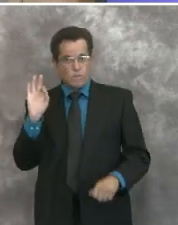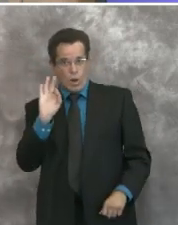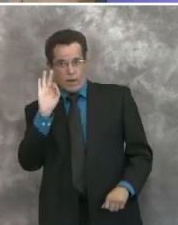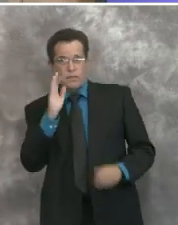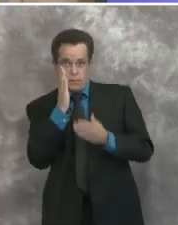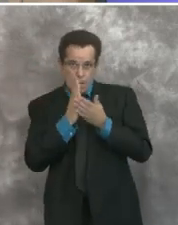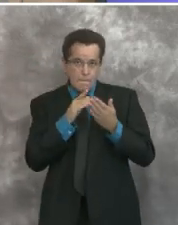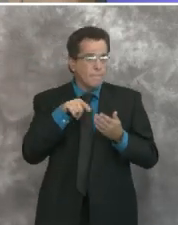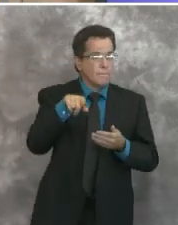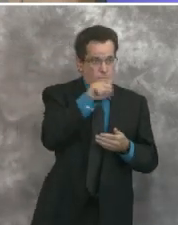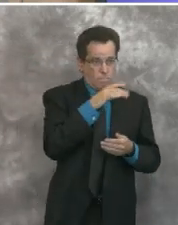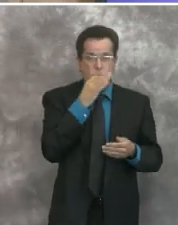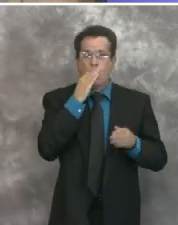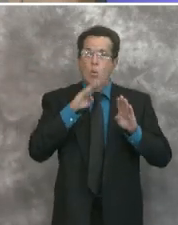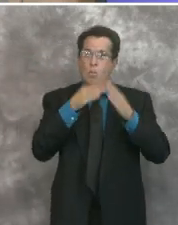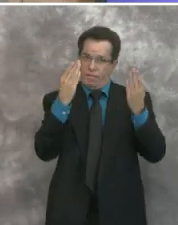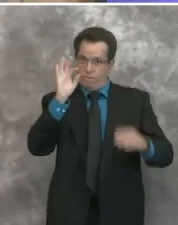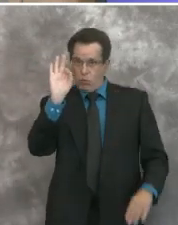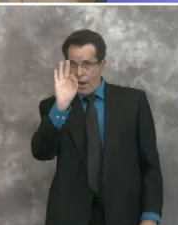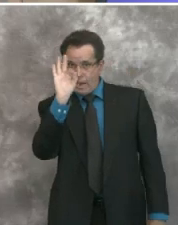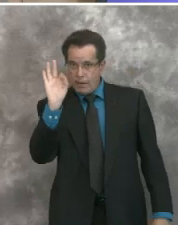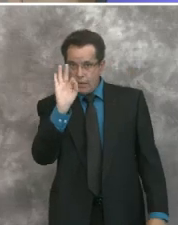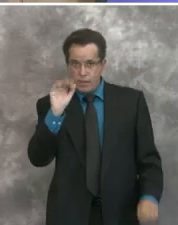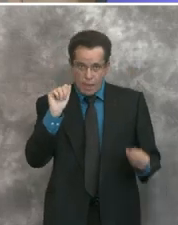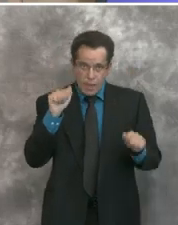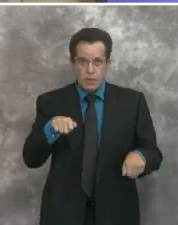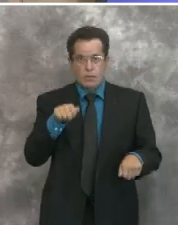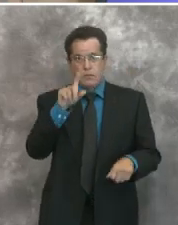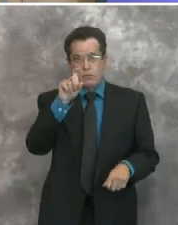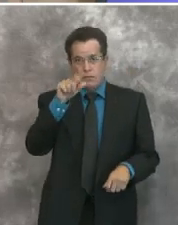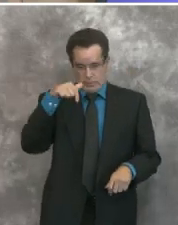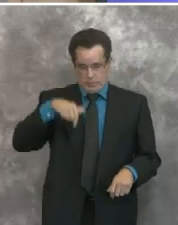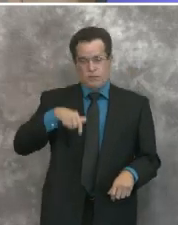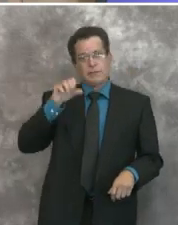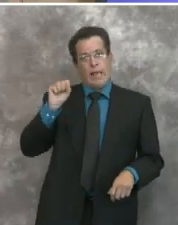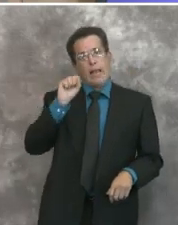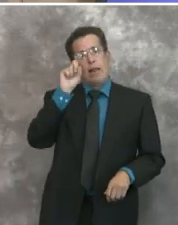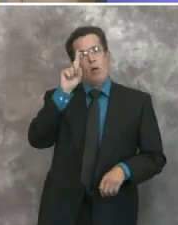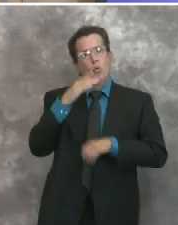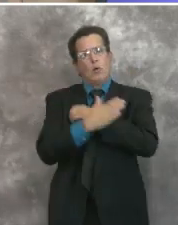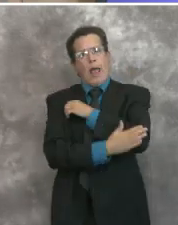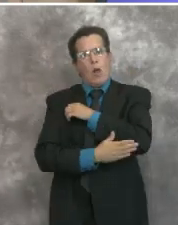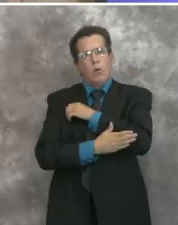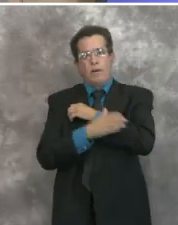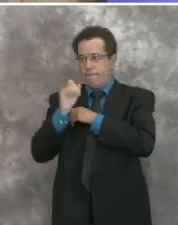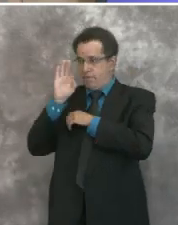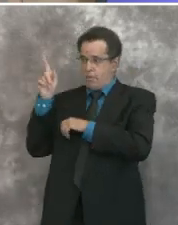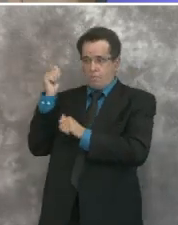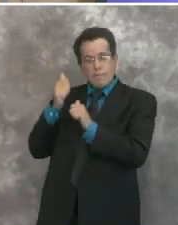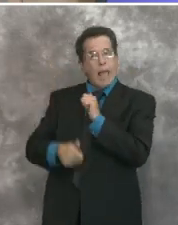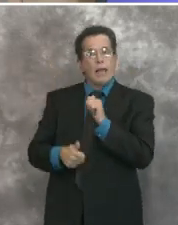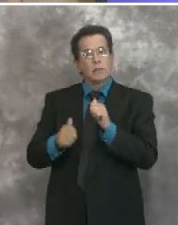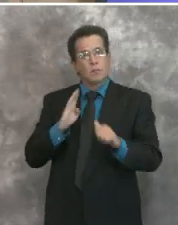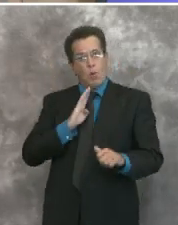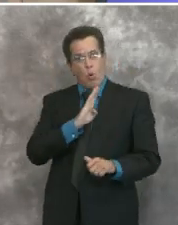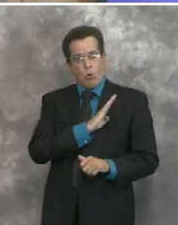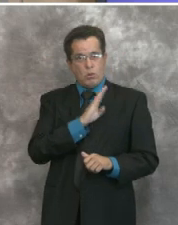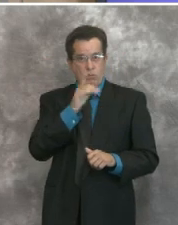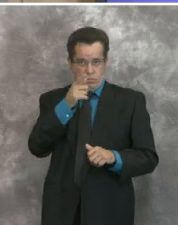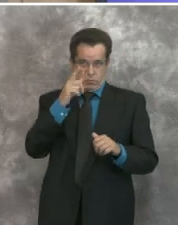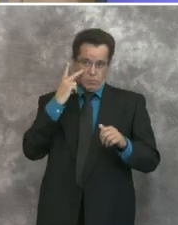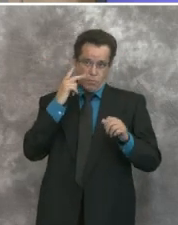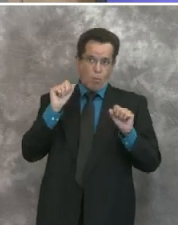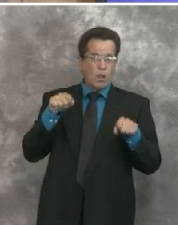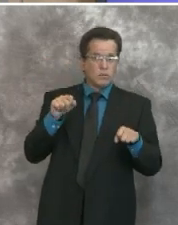these businesses will be able to reopen by Friday. Is that going to be the case here in San Diego County, even if it passed tomorrow at the board meeting? Or are you guys foreseeing